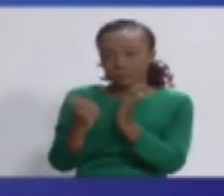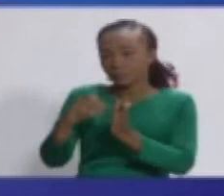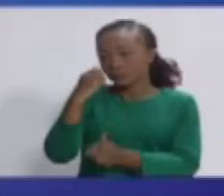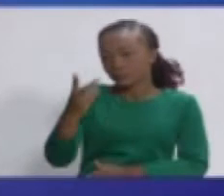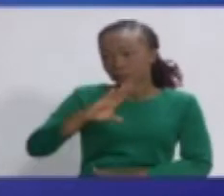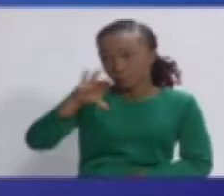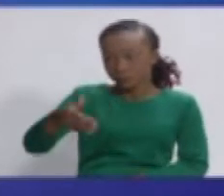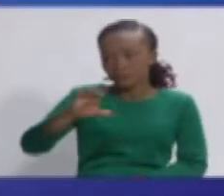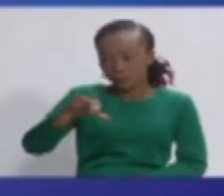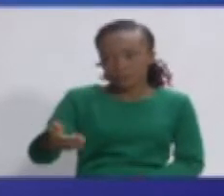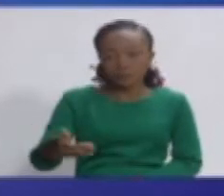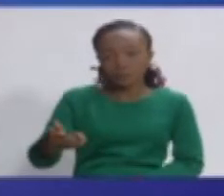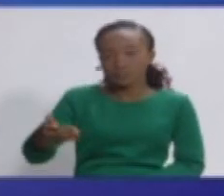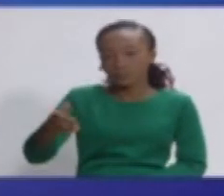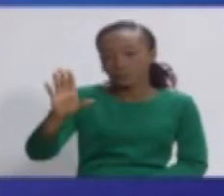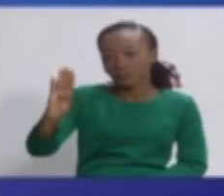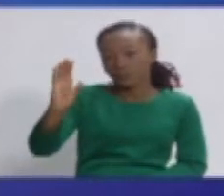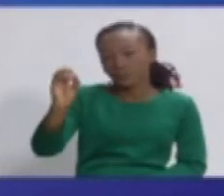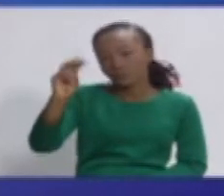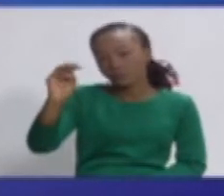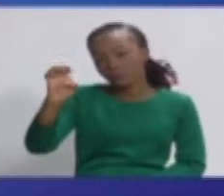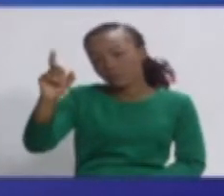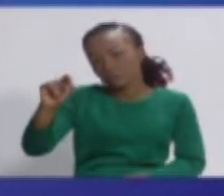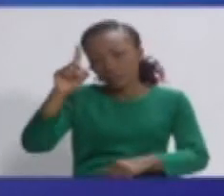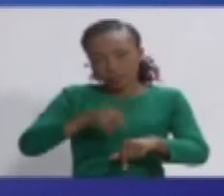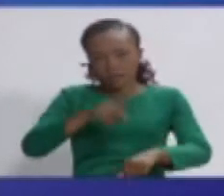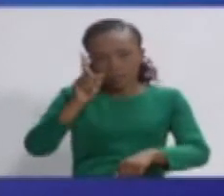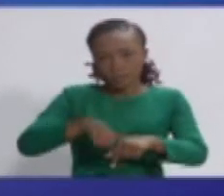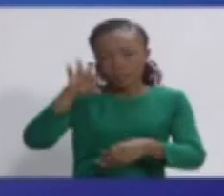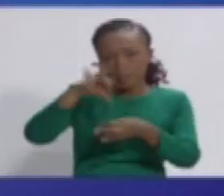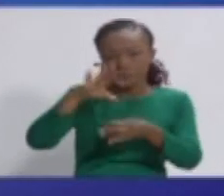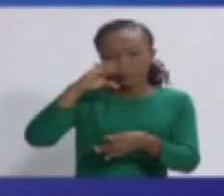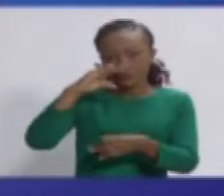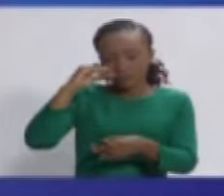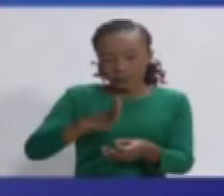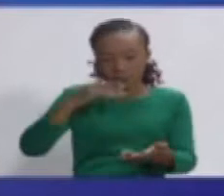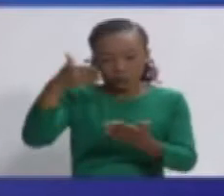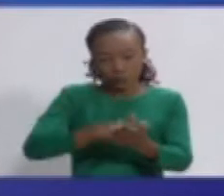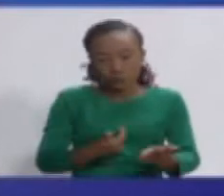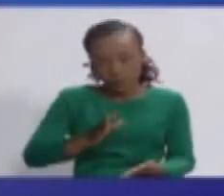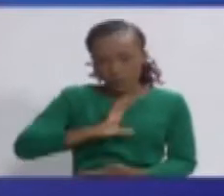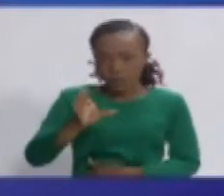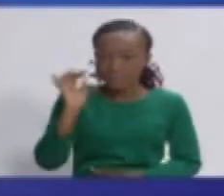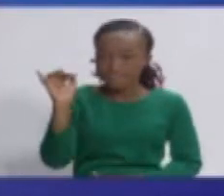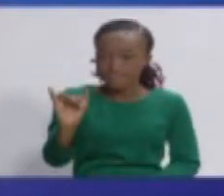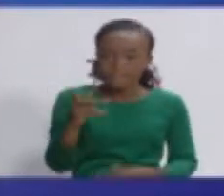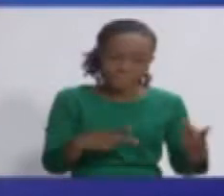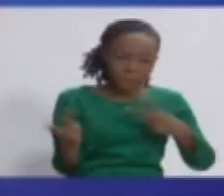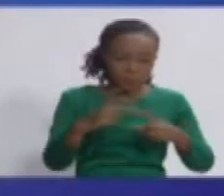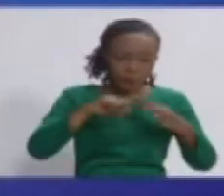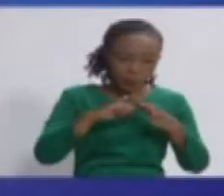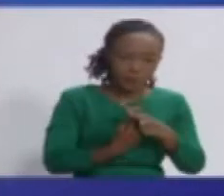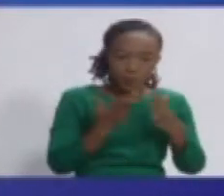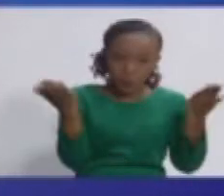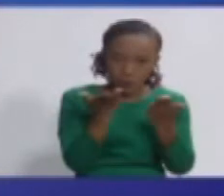katika bunge la kaunti ya Bomet wakati wa uchaguzi wa spika mpya wa bunge la kaunti hiyo. Vurugu lilianza